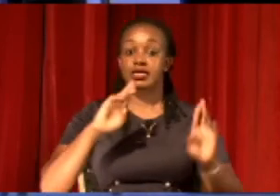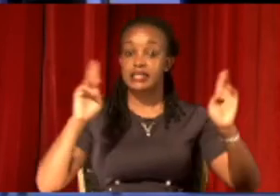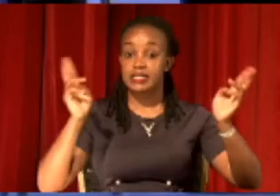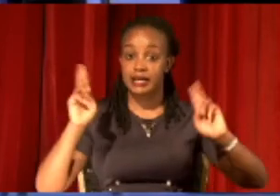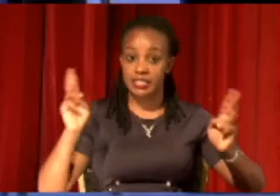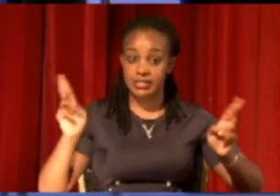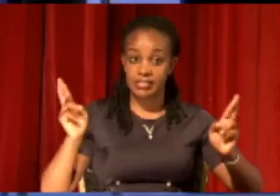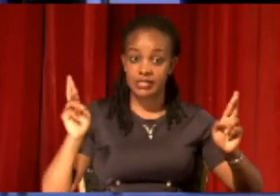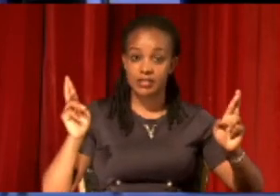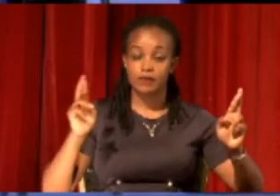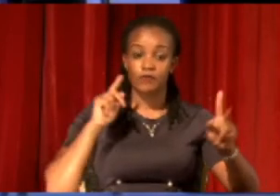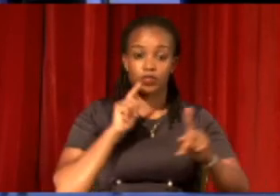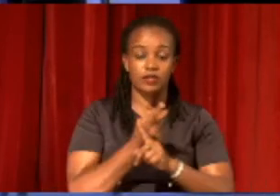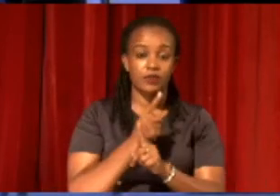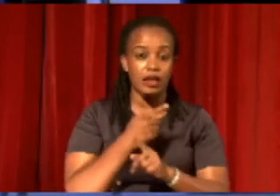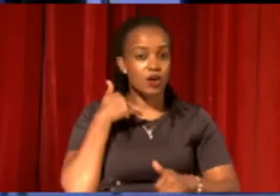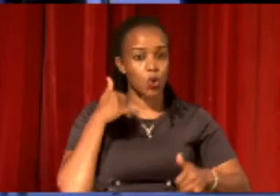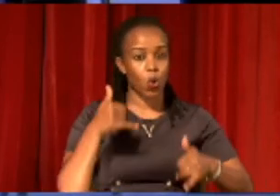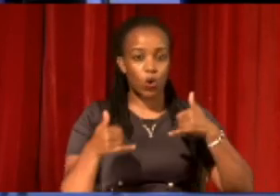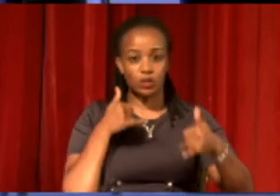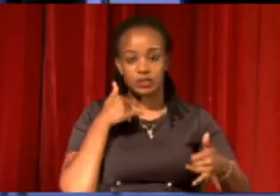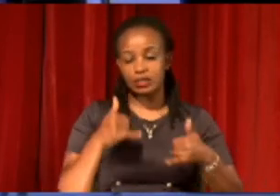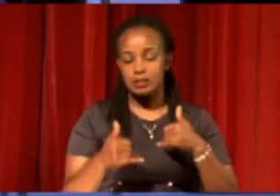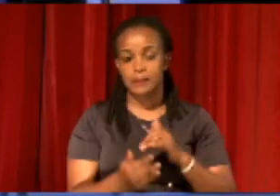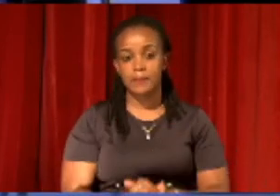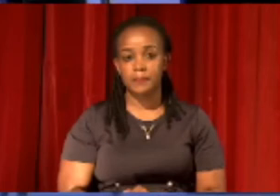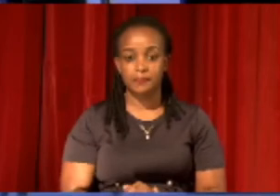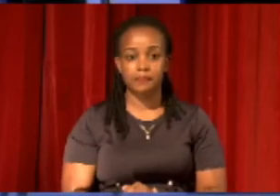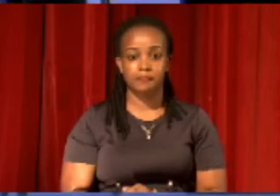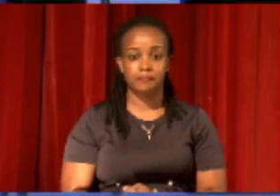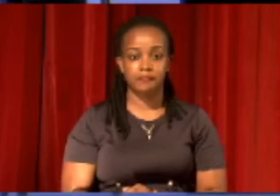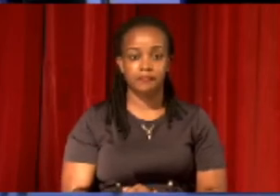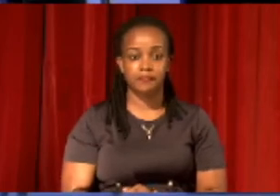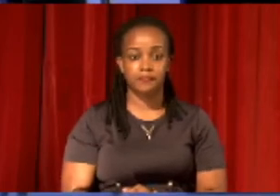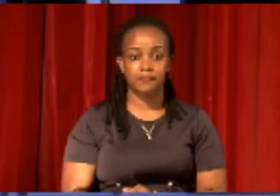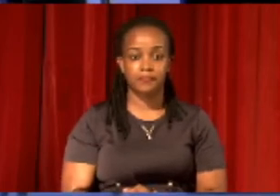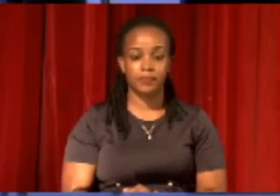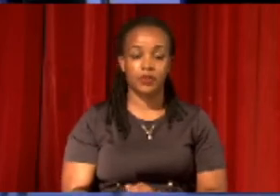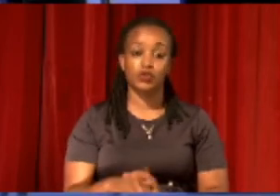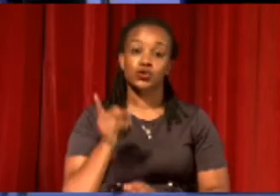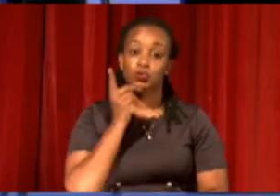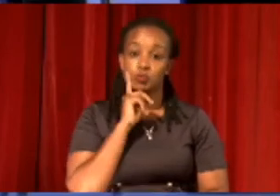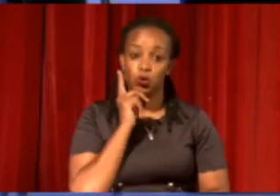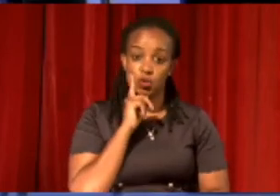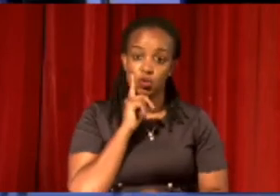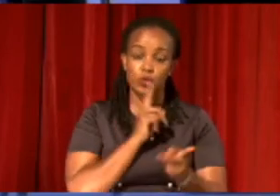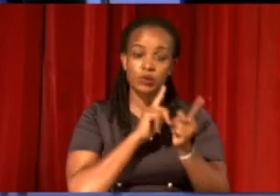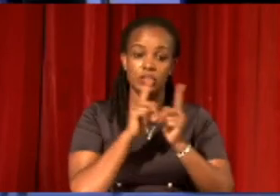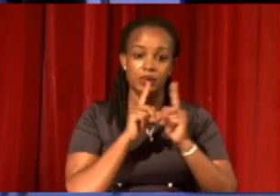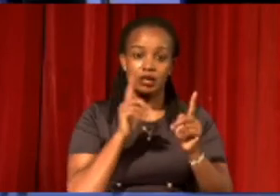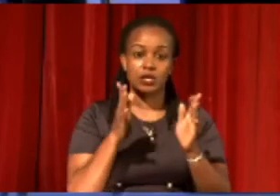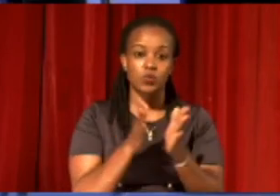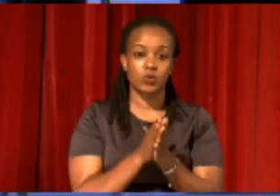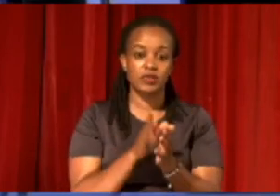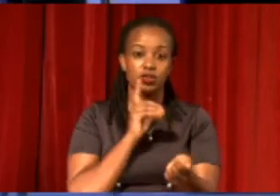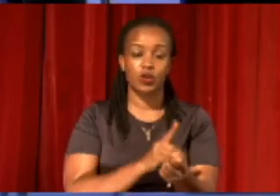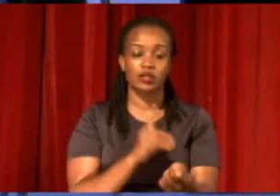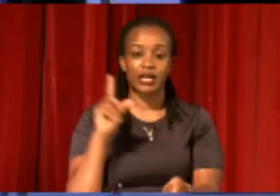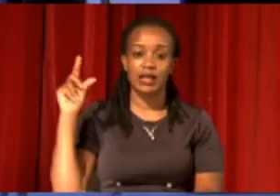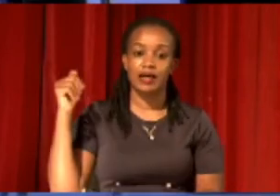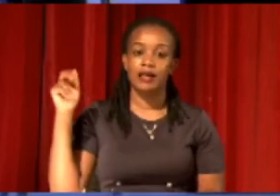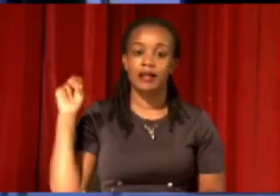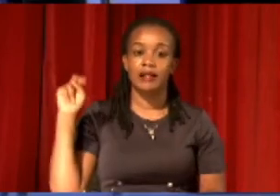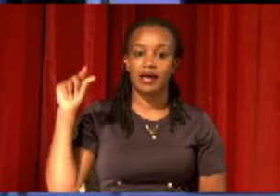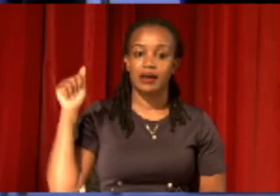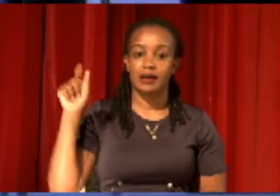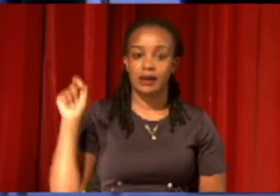different genres and the different type of artists that you cover. Tomorrow, we speak to Dr. Lagat, who will